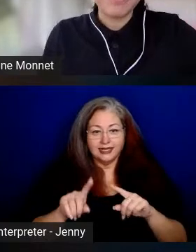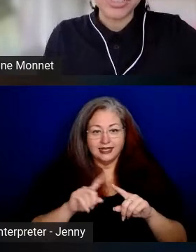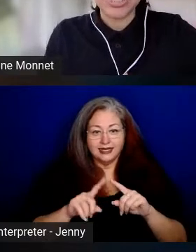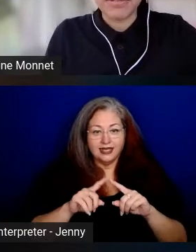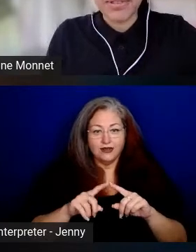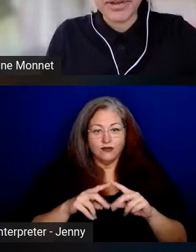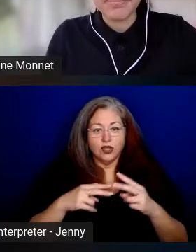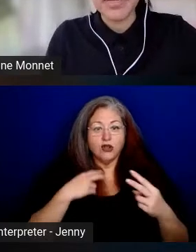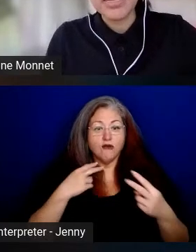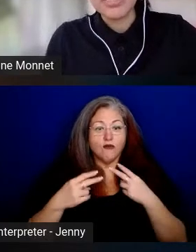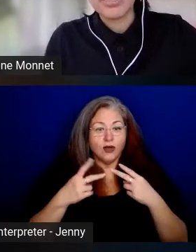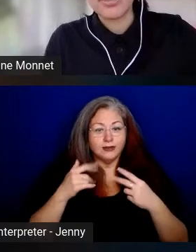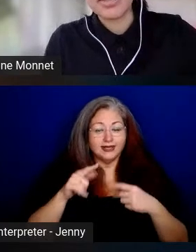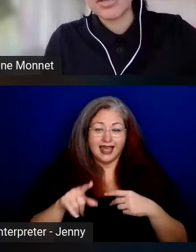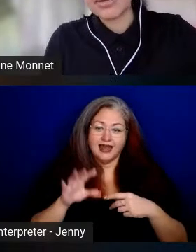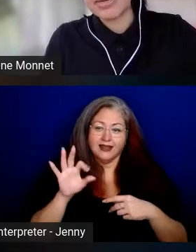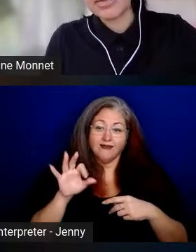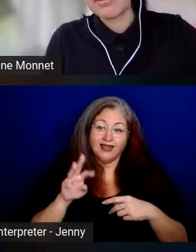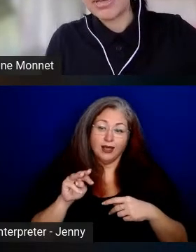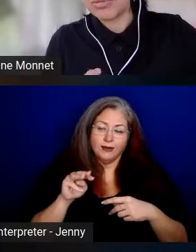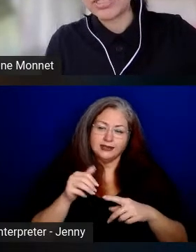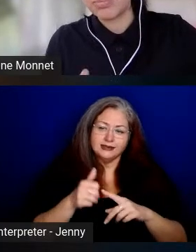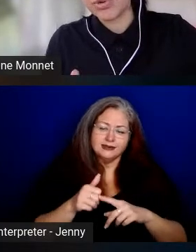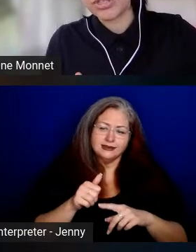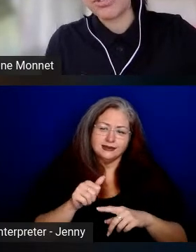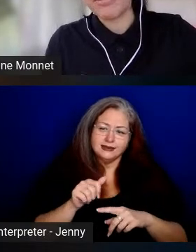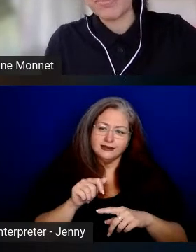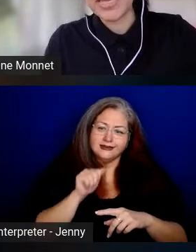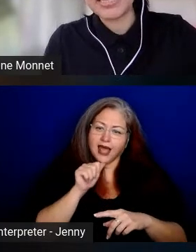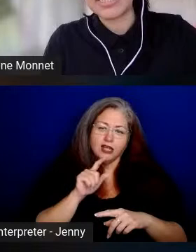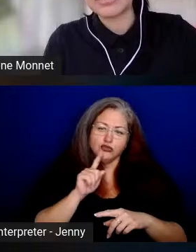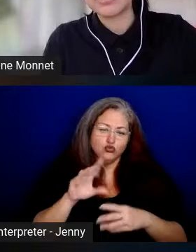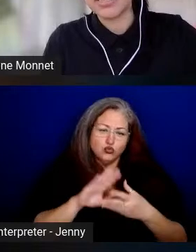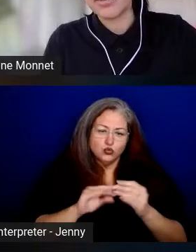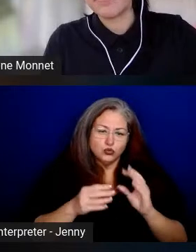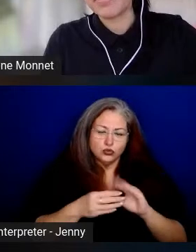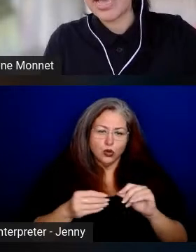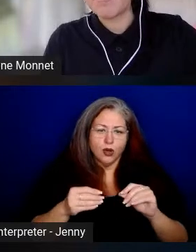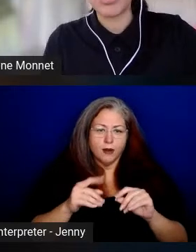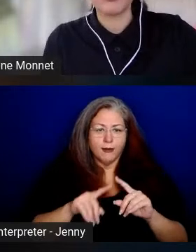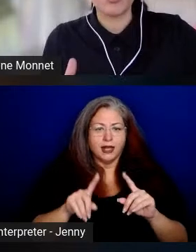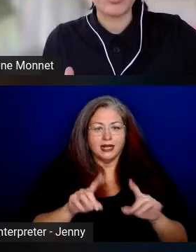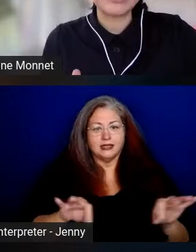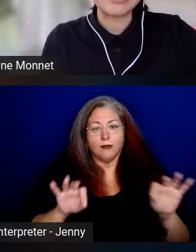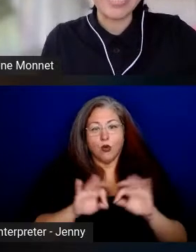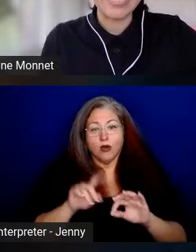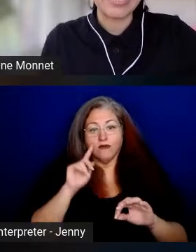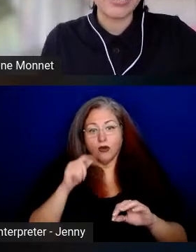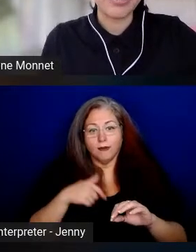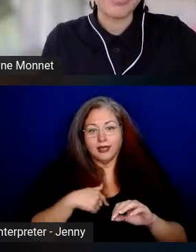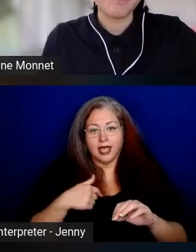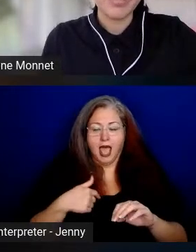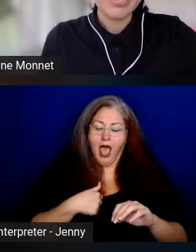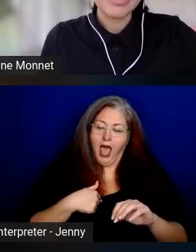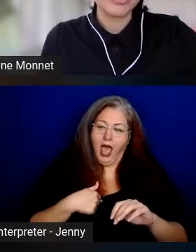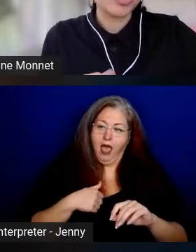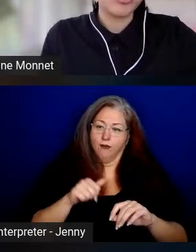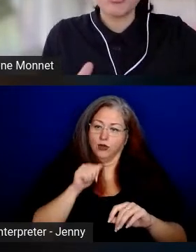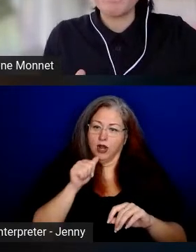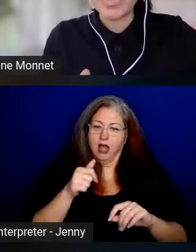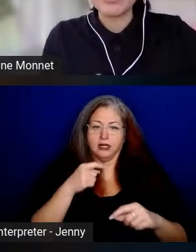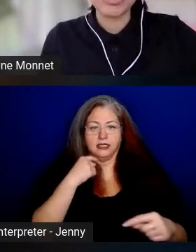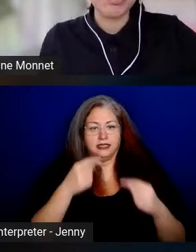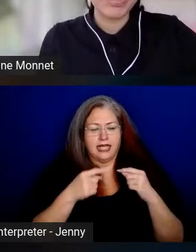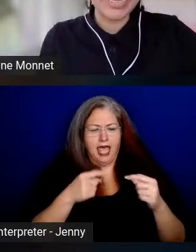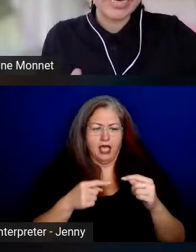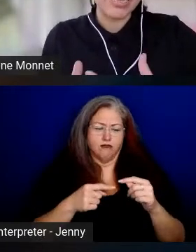is a fiction film. It was important for me that I'm not the one saying it's good